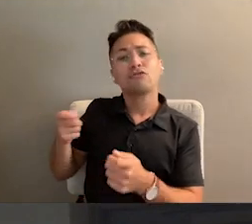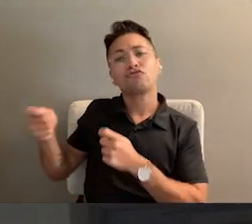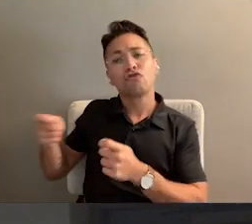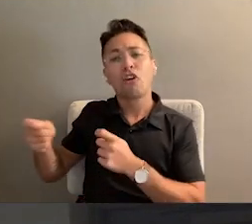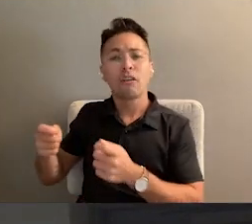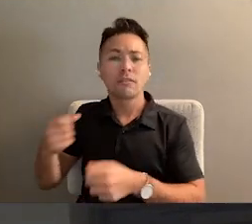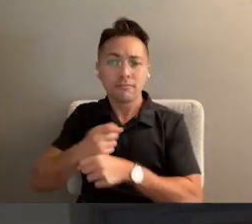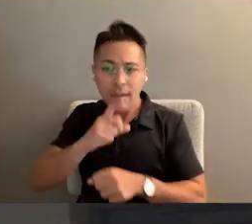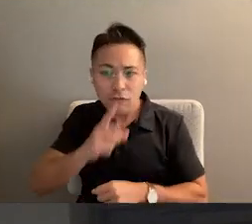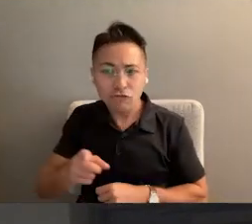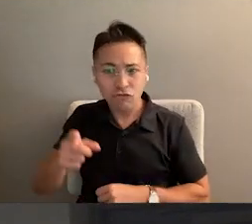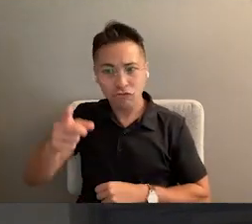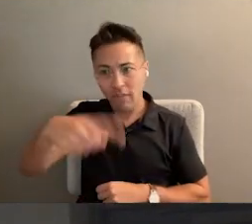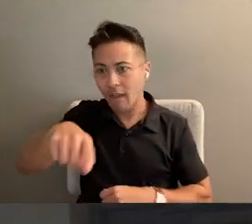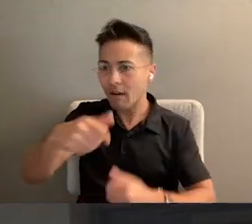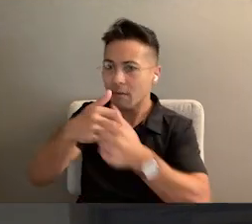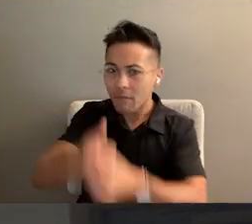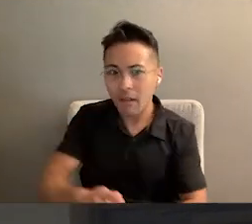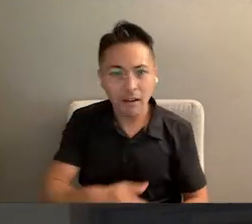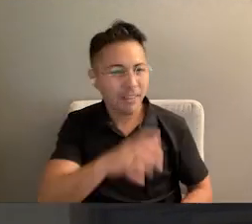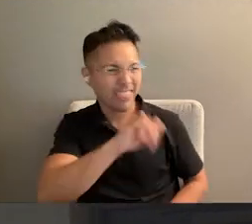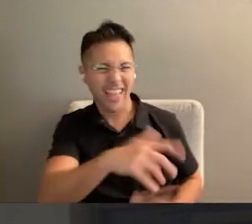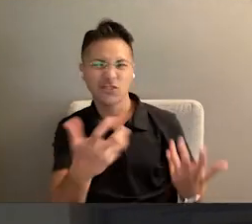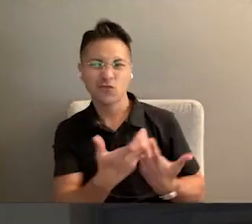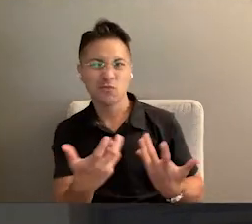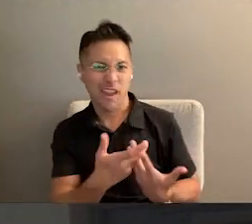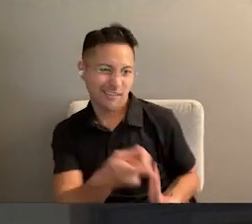APD. And then that APD is in charge of